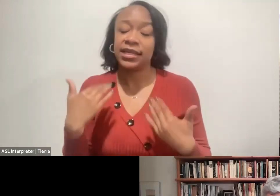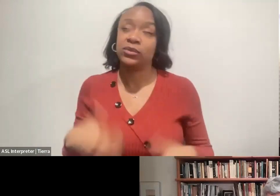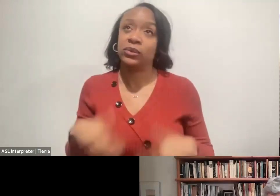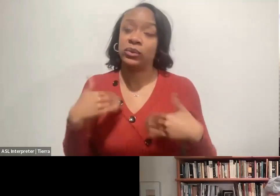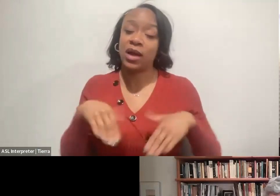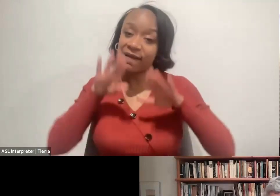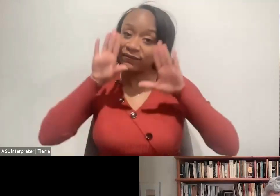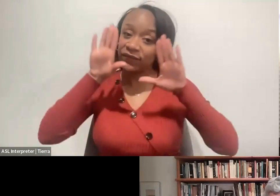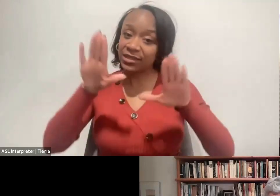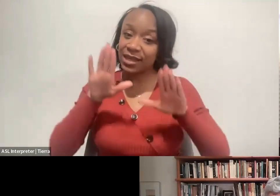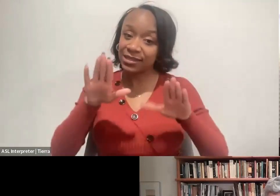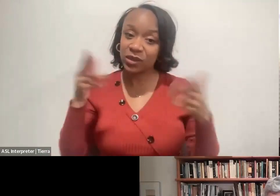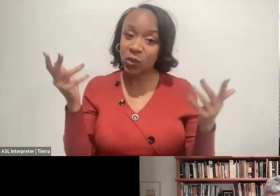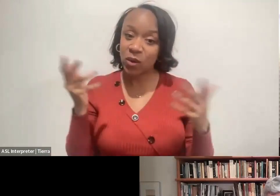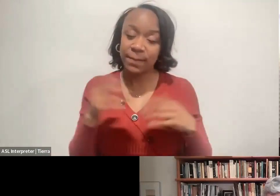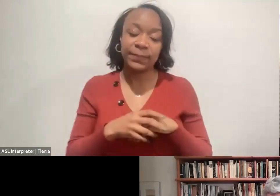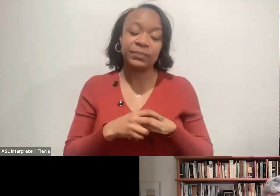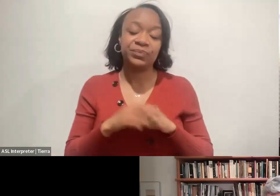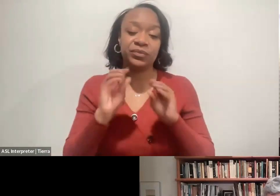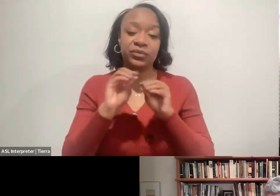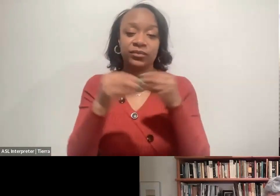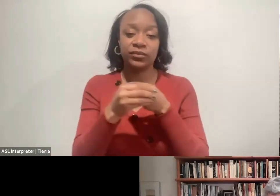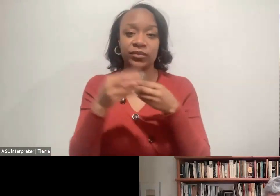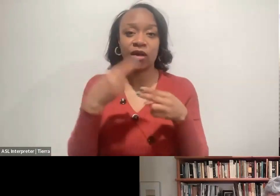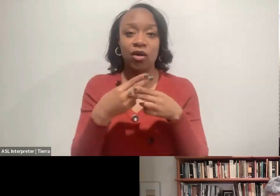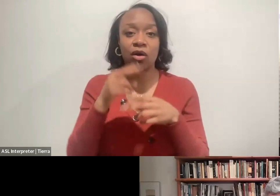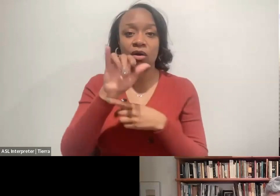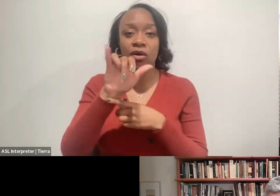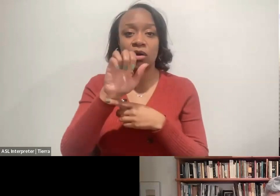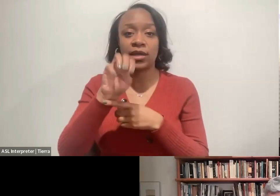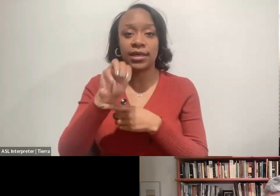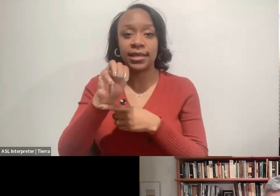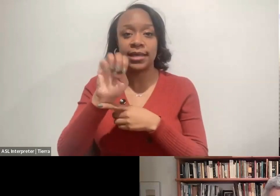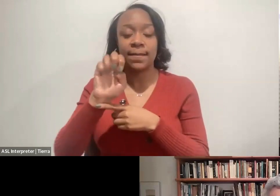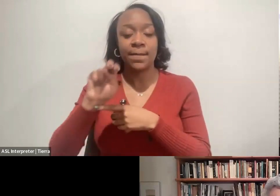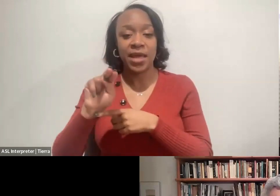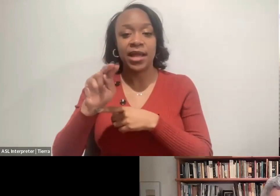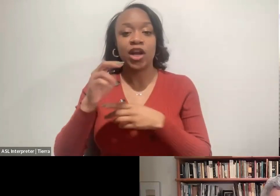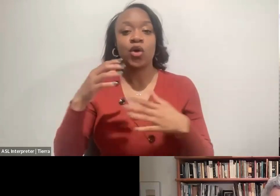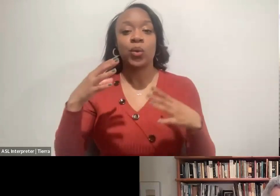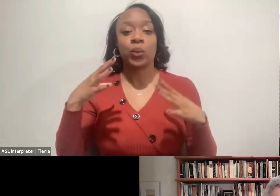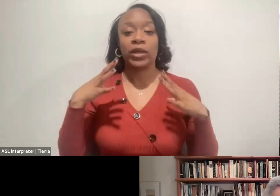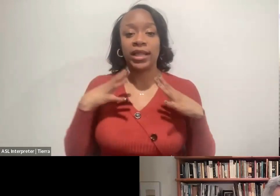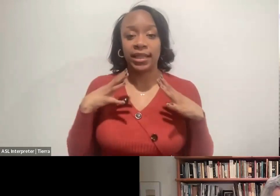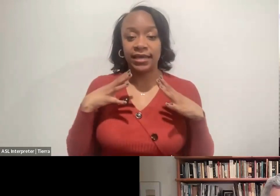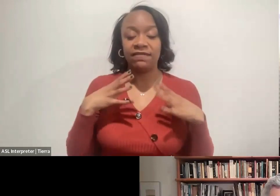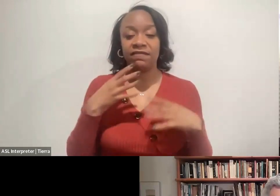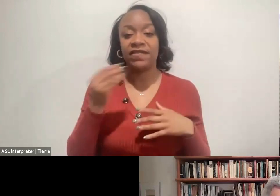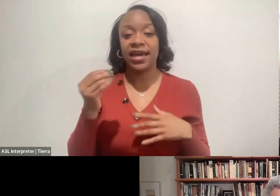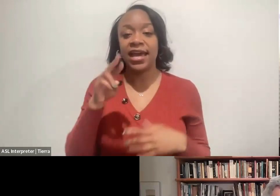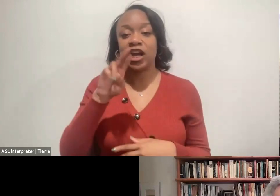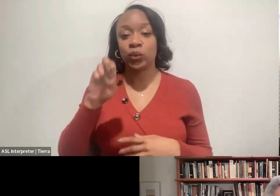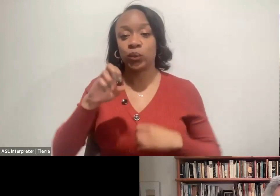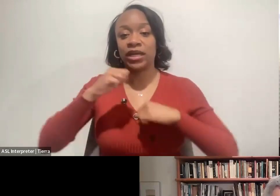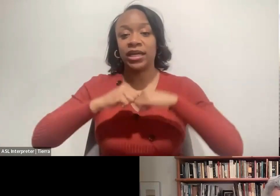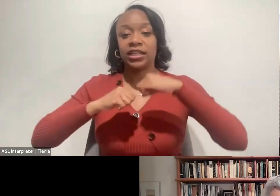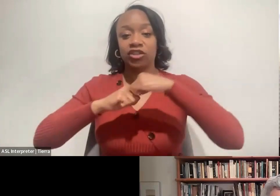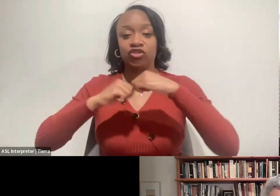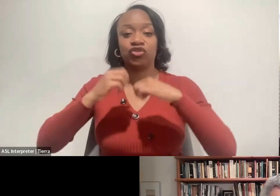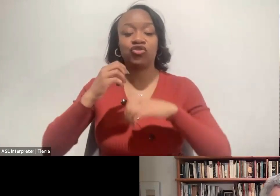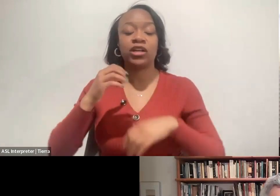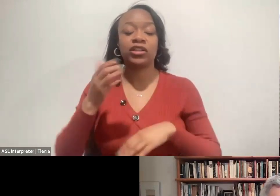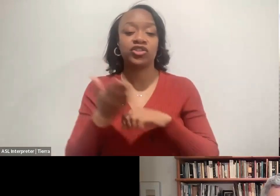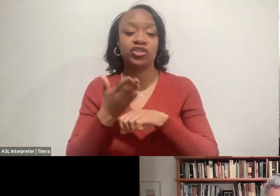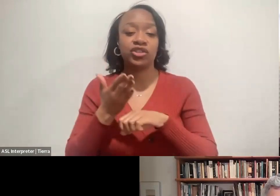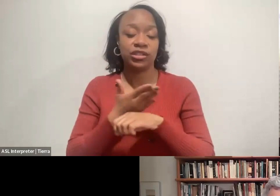fantastic, is something, an organization called the Yemen Relief and Reconstruction Foundation. And on their website, they're very